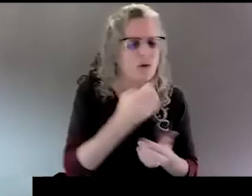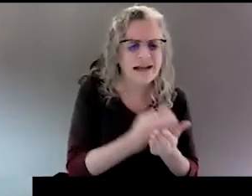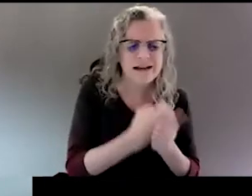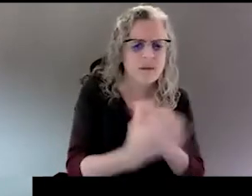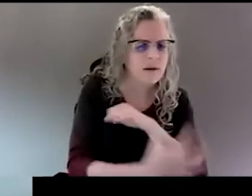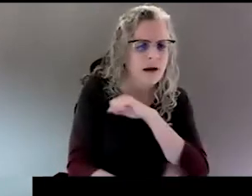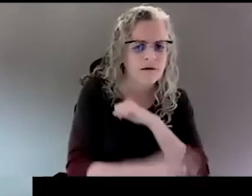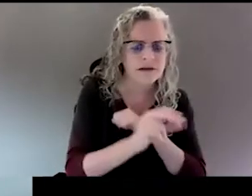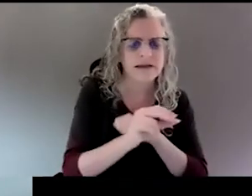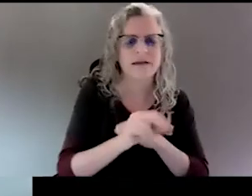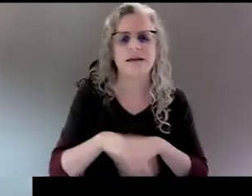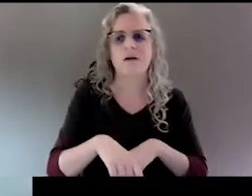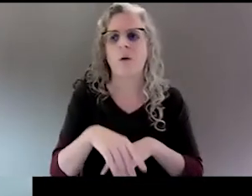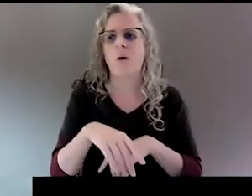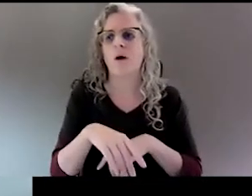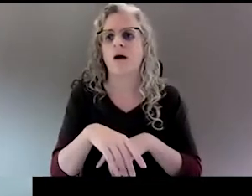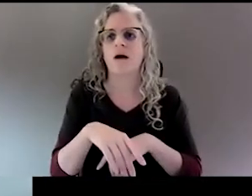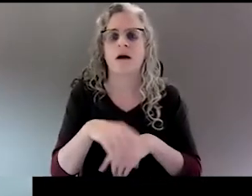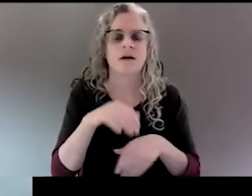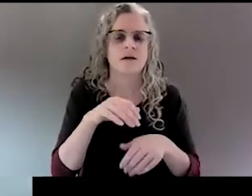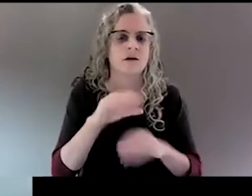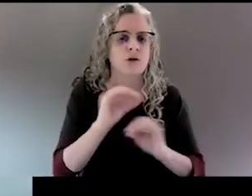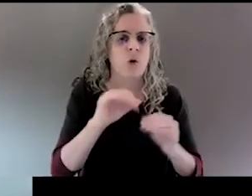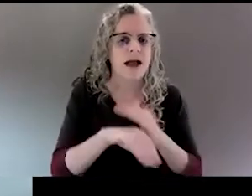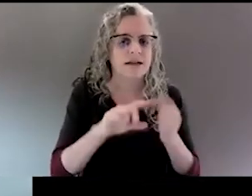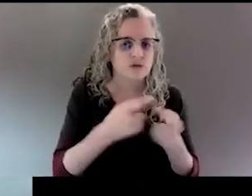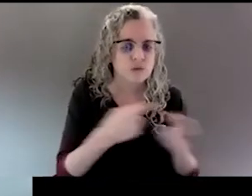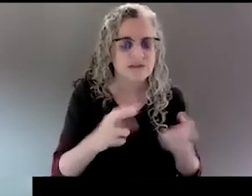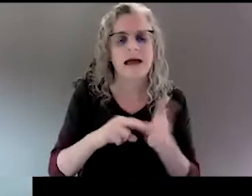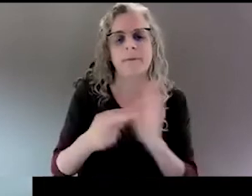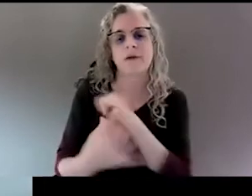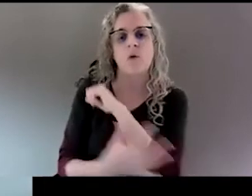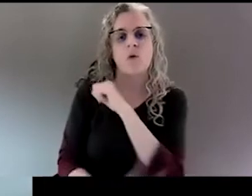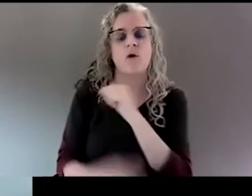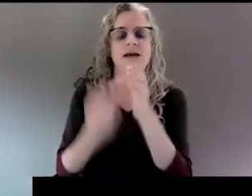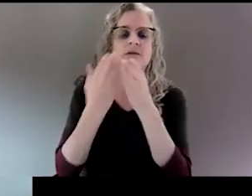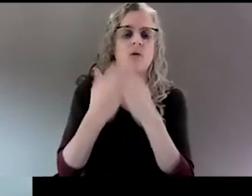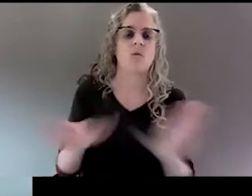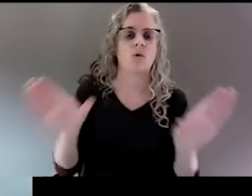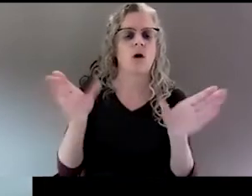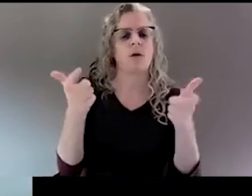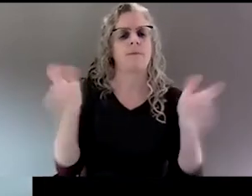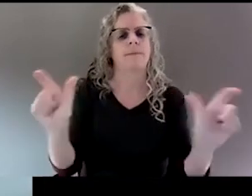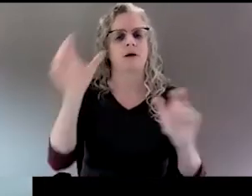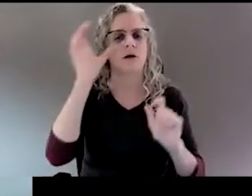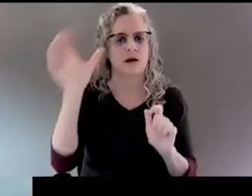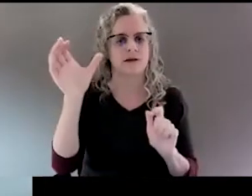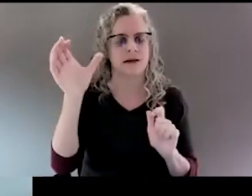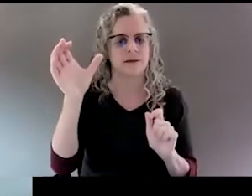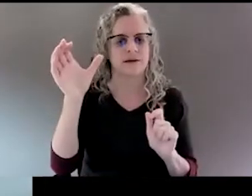to resources, but just poverty as an overreaching concept. Um, that poverty is